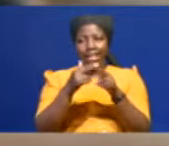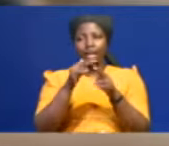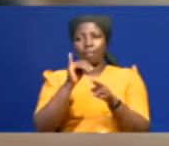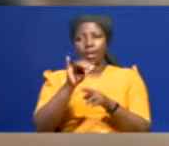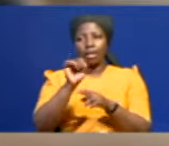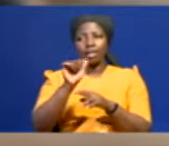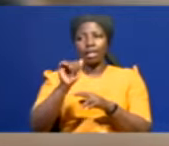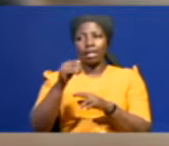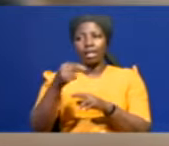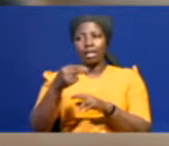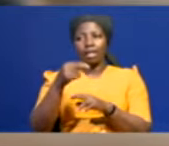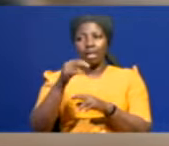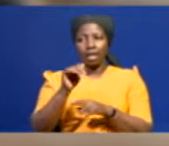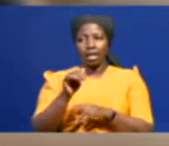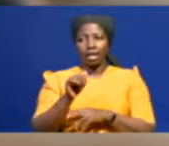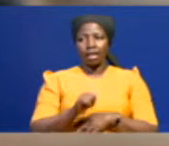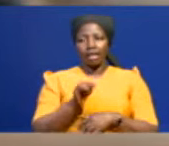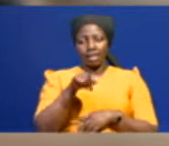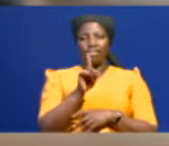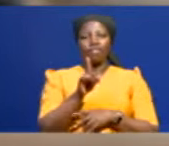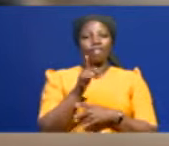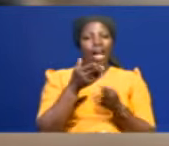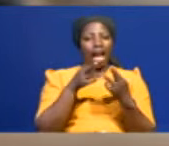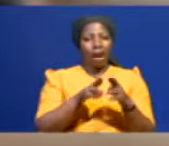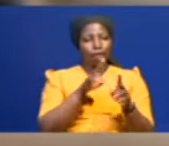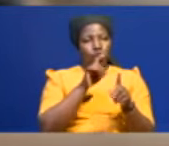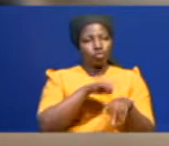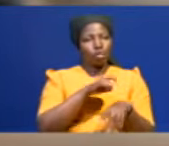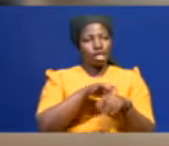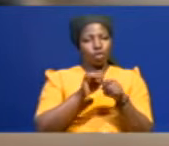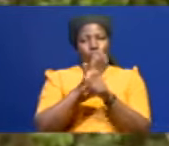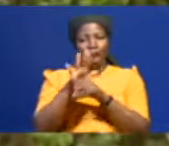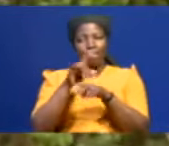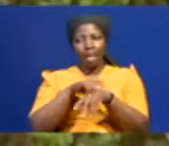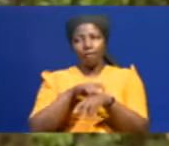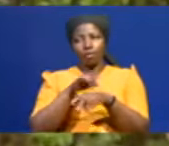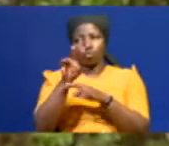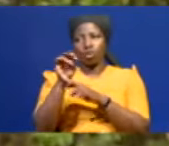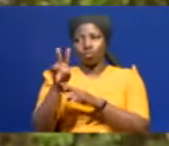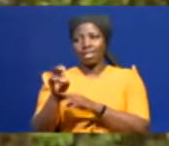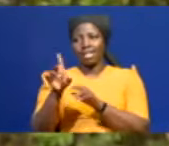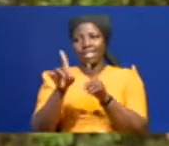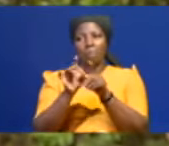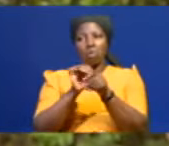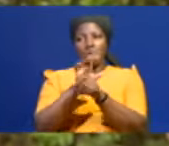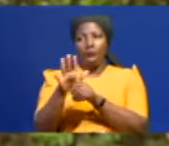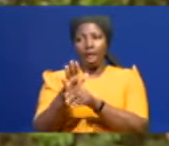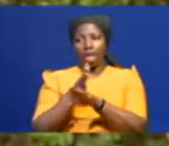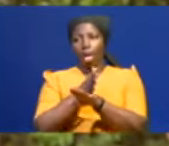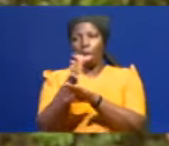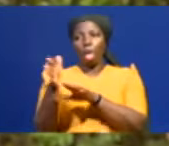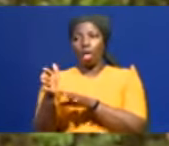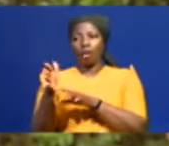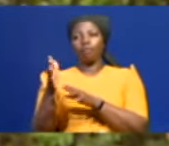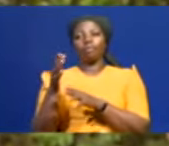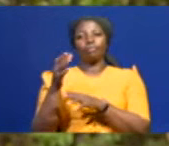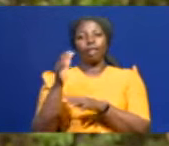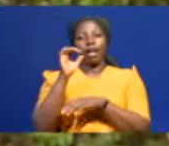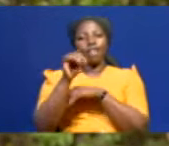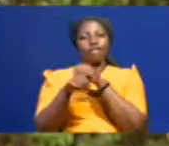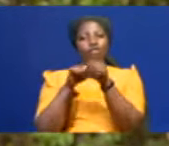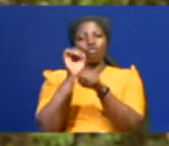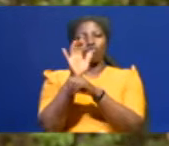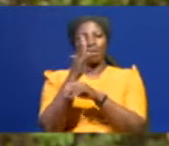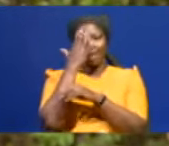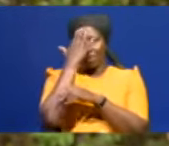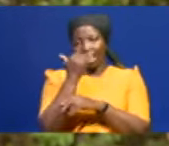around COVID. It was during COVID, 2020. COVID also delayed us filming because